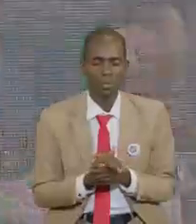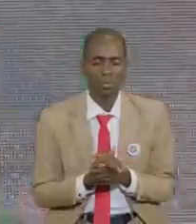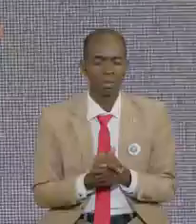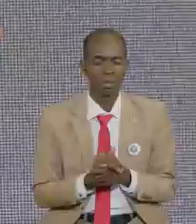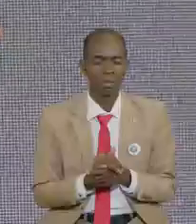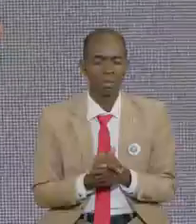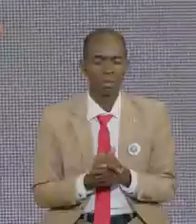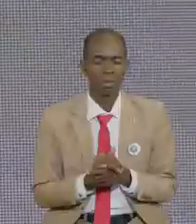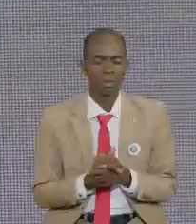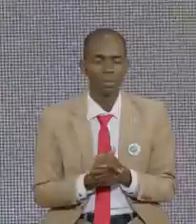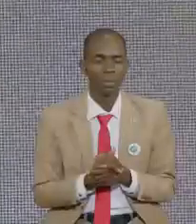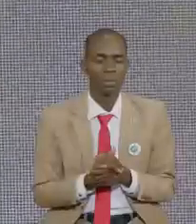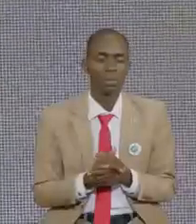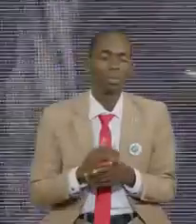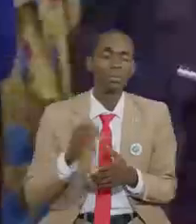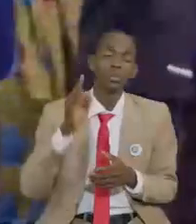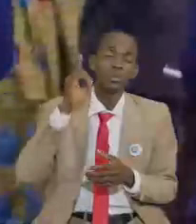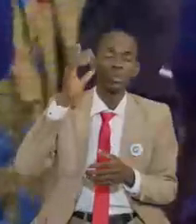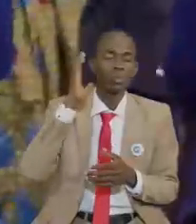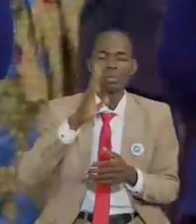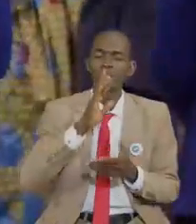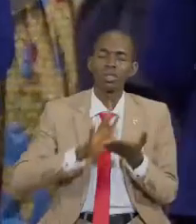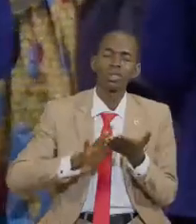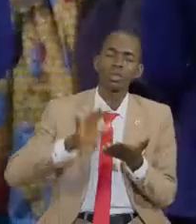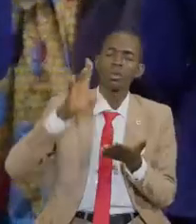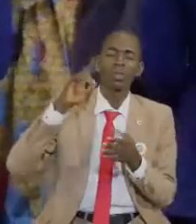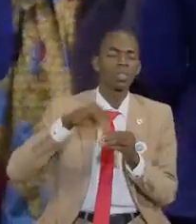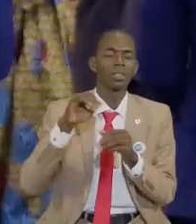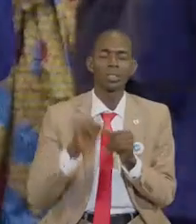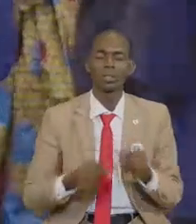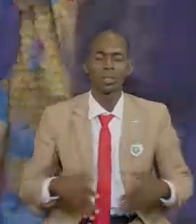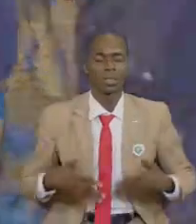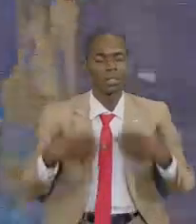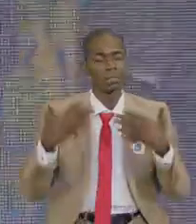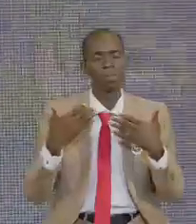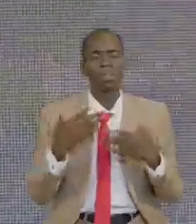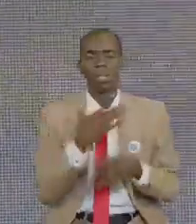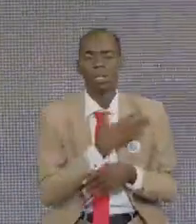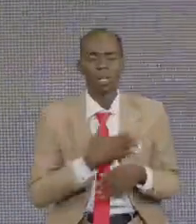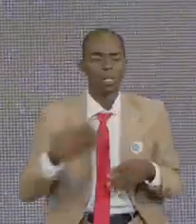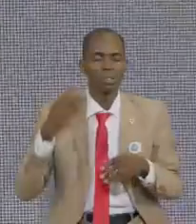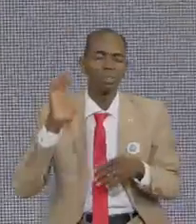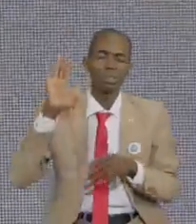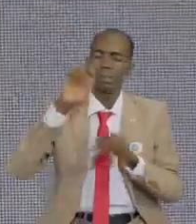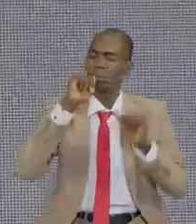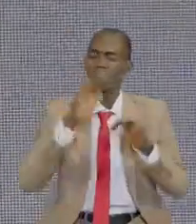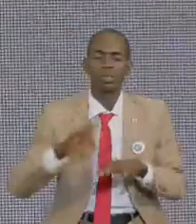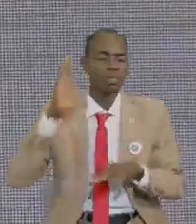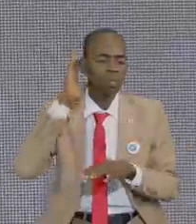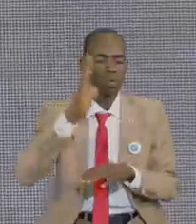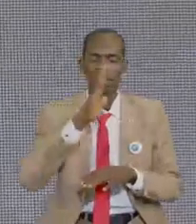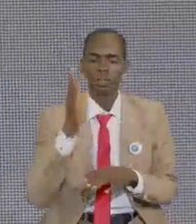You'll be glorified in every life. And the blessings will never stop, will never